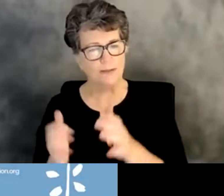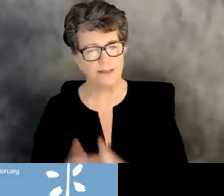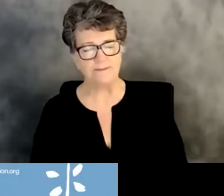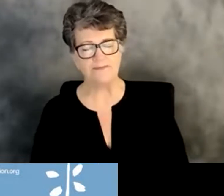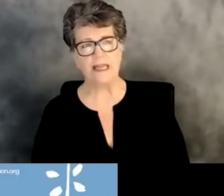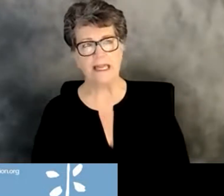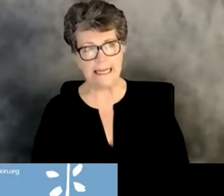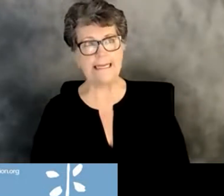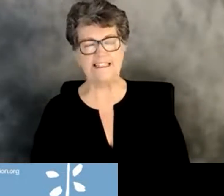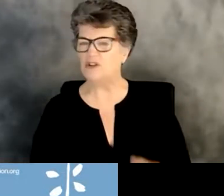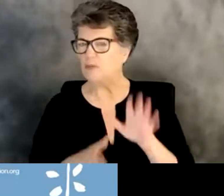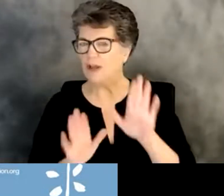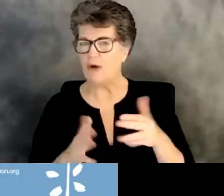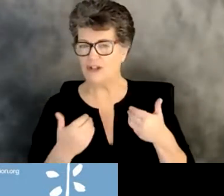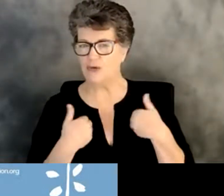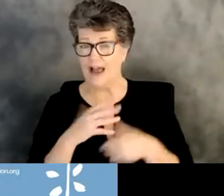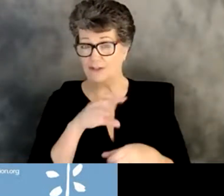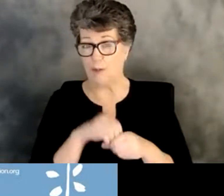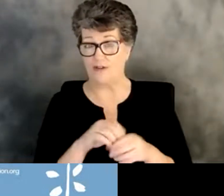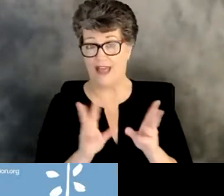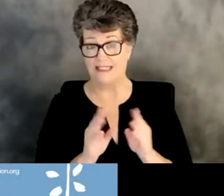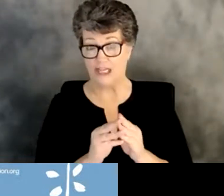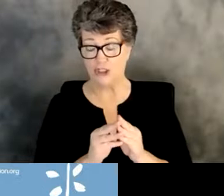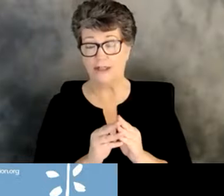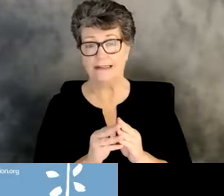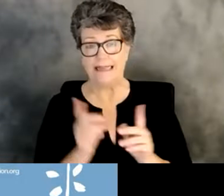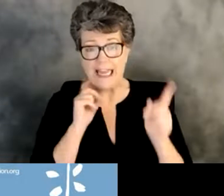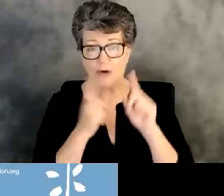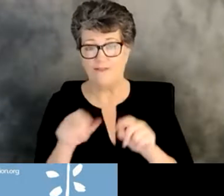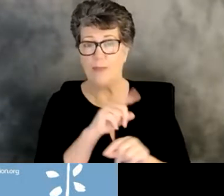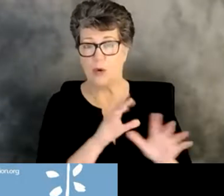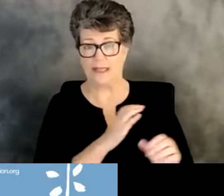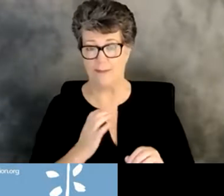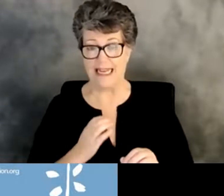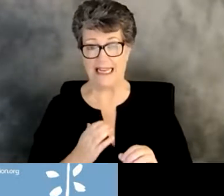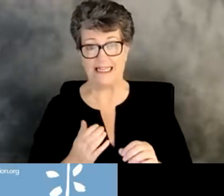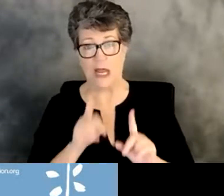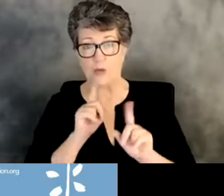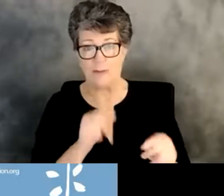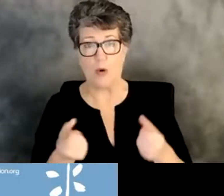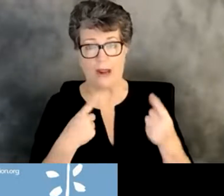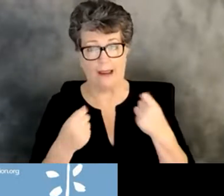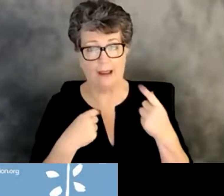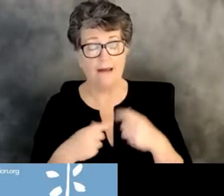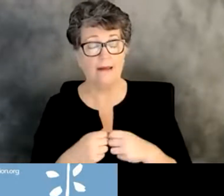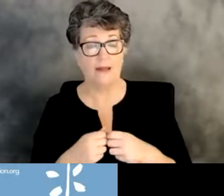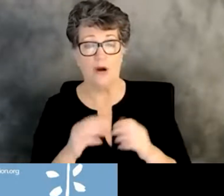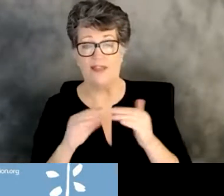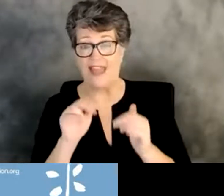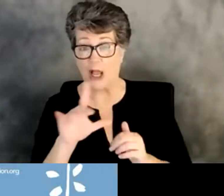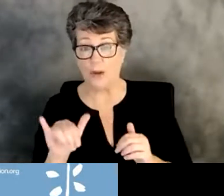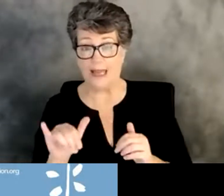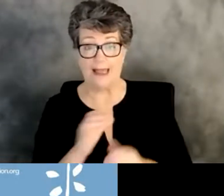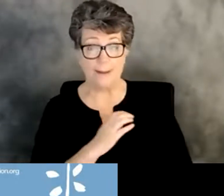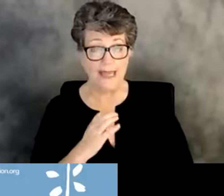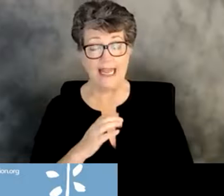it'd be great to have, as part of the session, meeting to hear from those committees periodically, to, whether it's the equity committee or others.